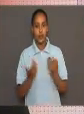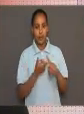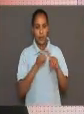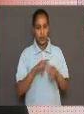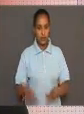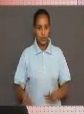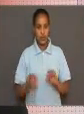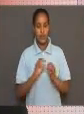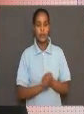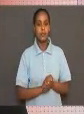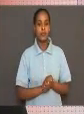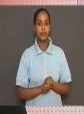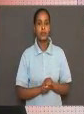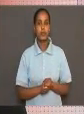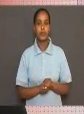Welcome back, students.